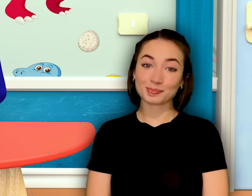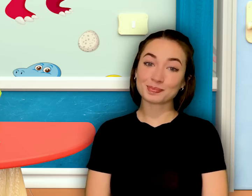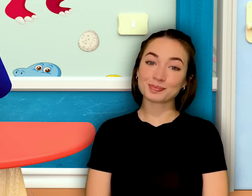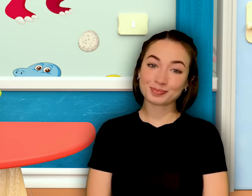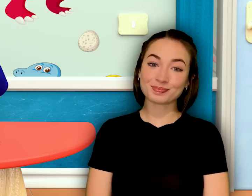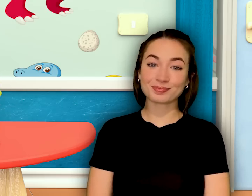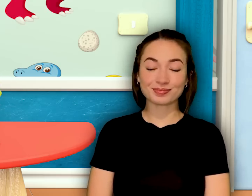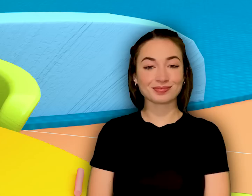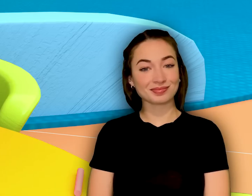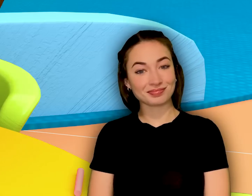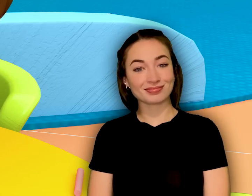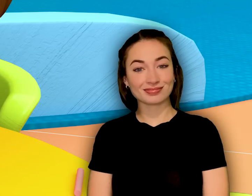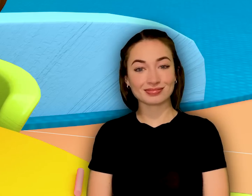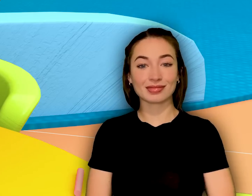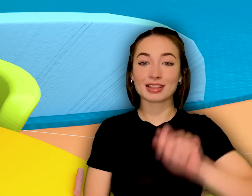song